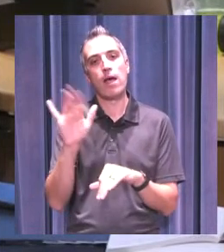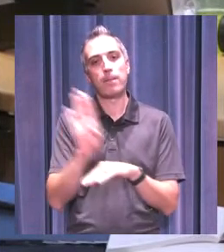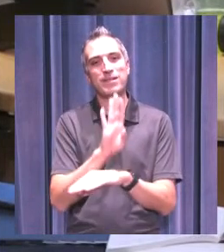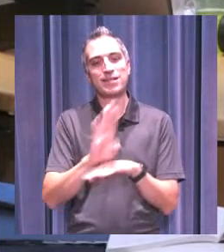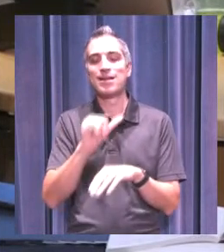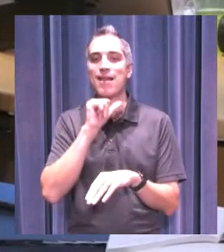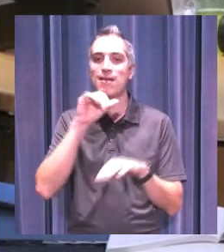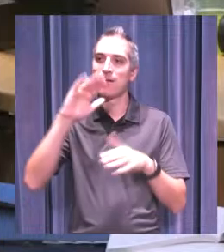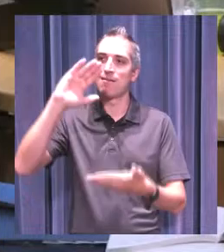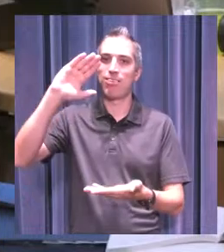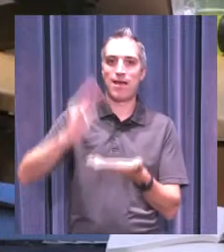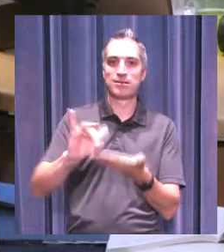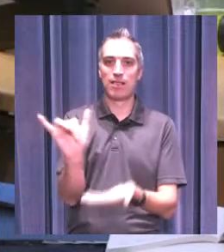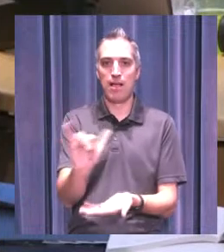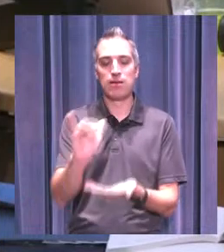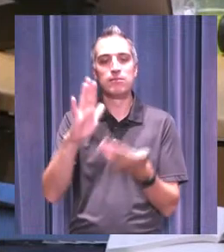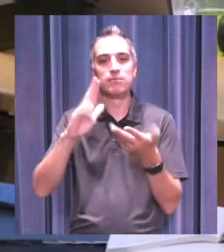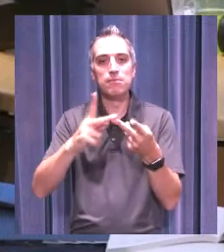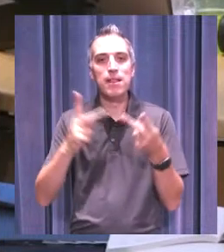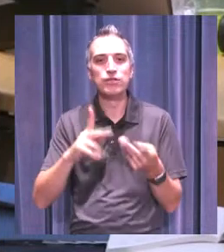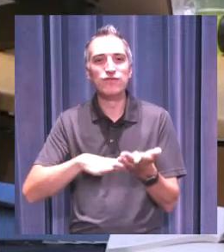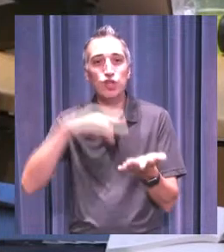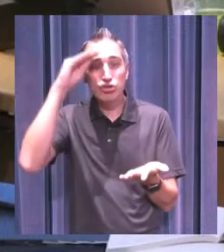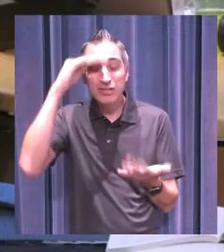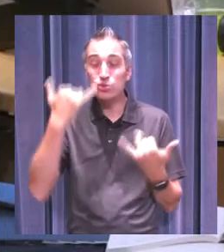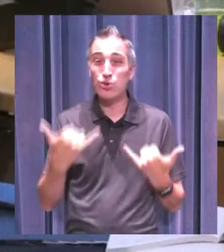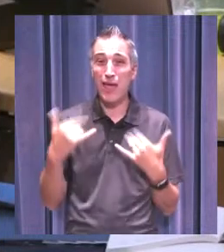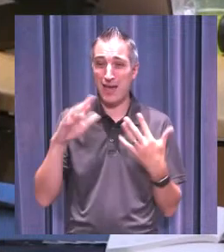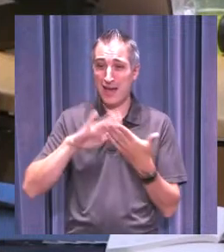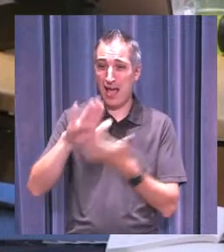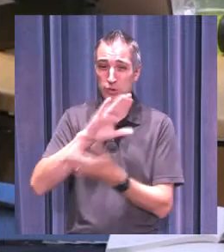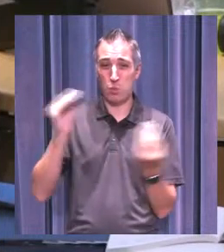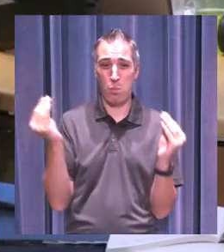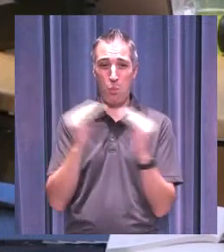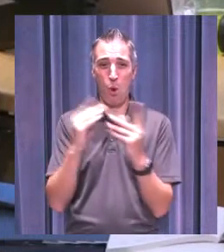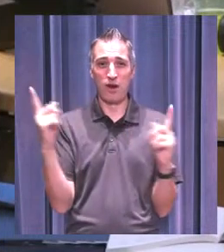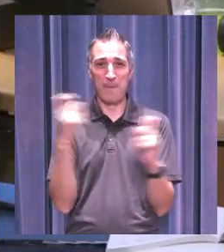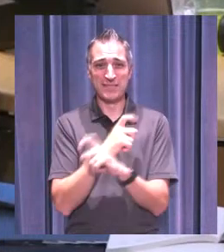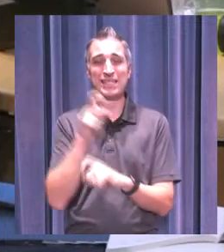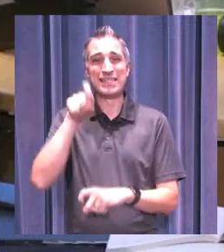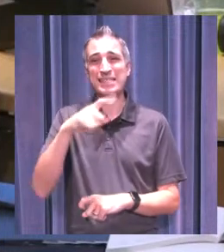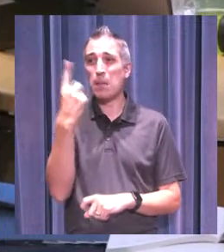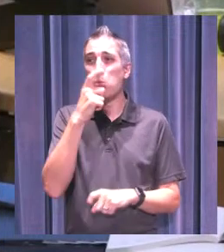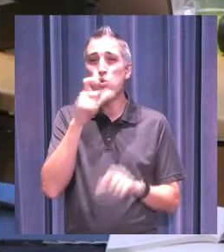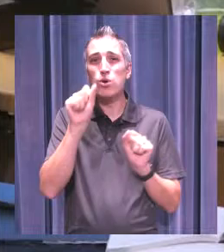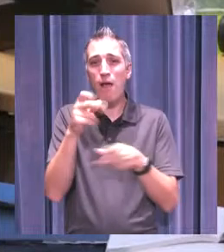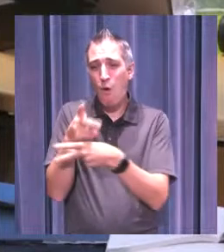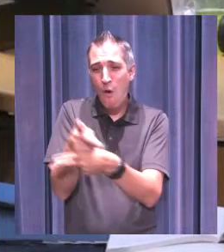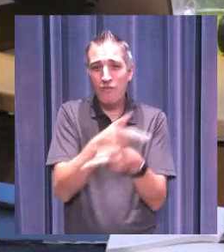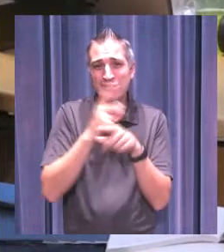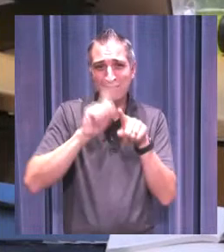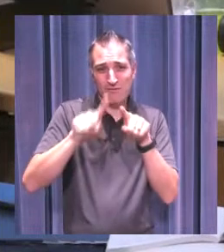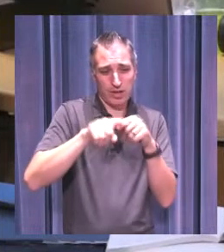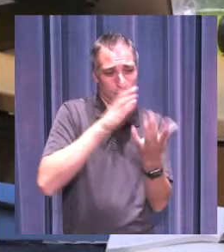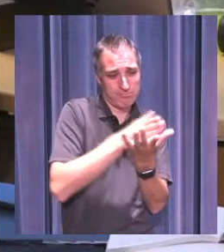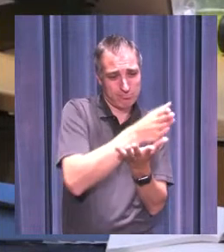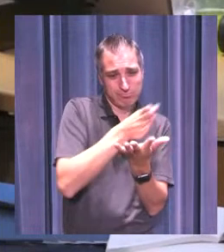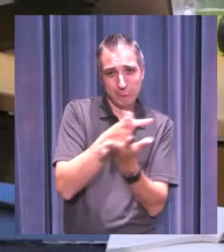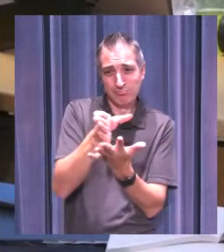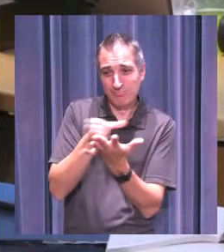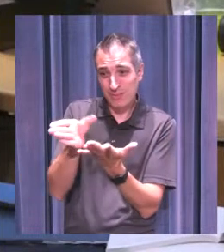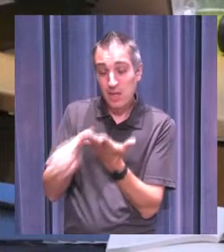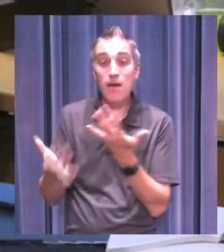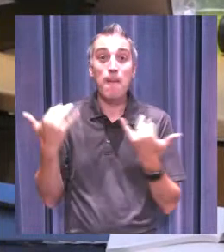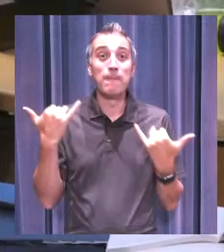place of learning. Today, colleges are so much more complex than ever and require someone that can oversee all areas of the college, because